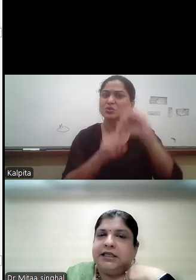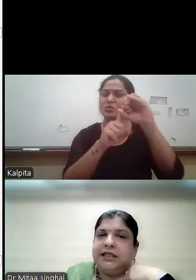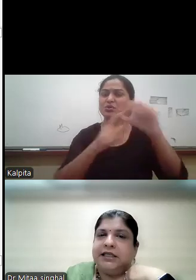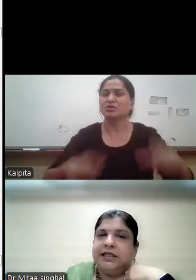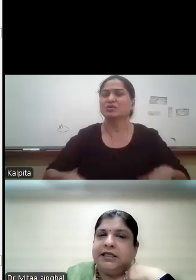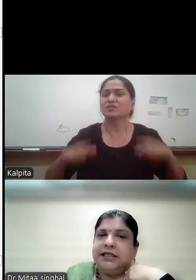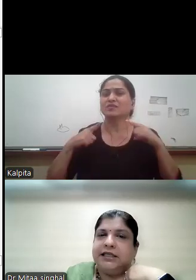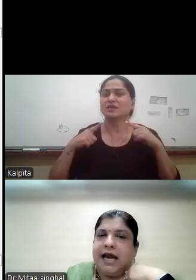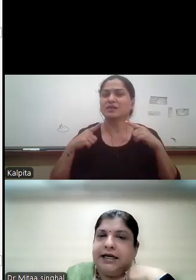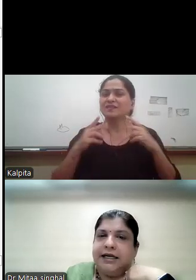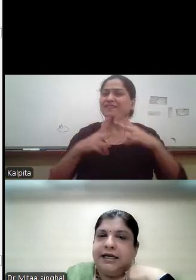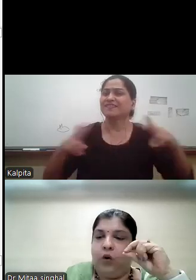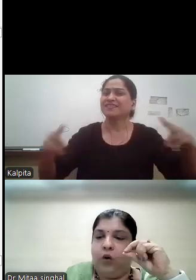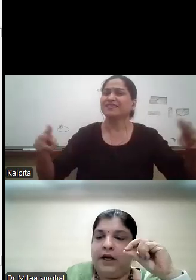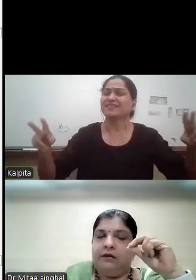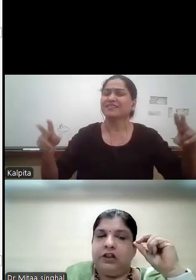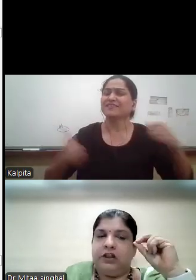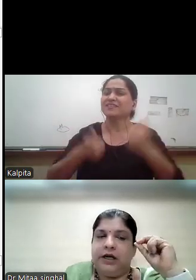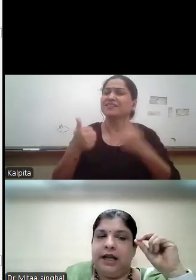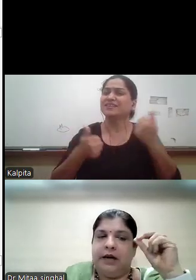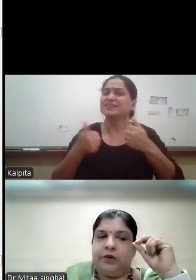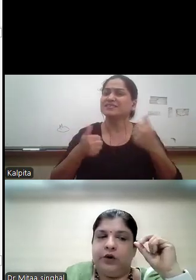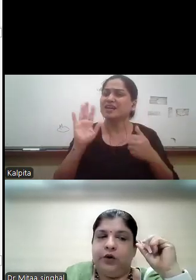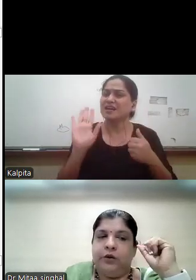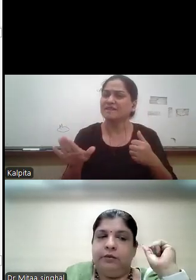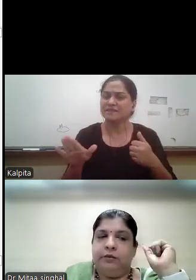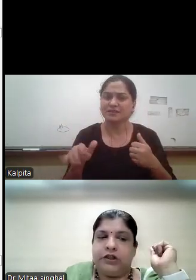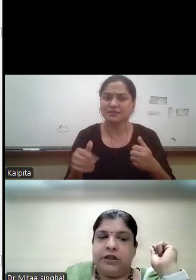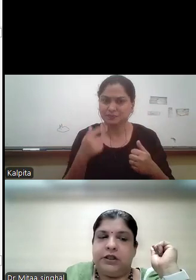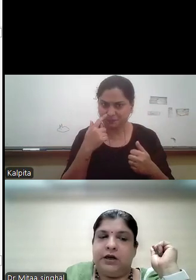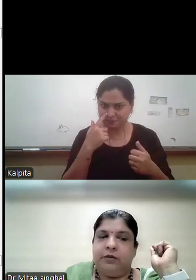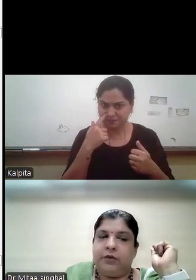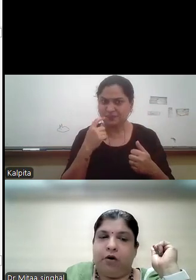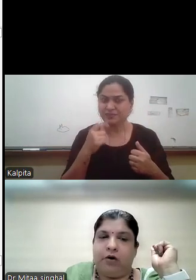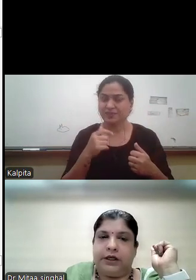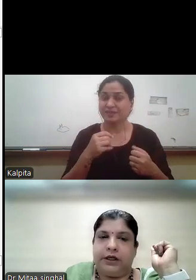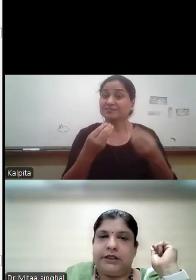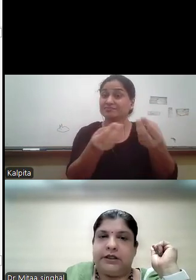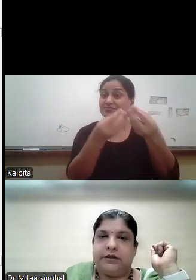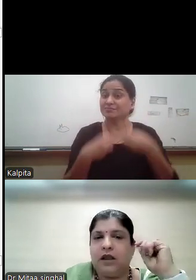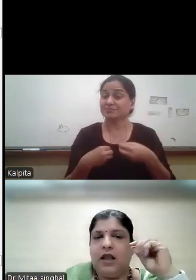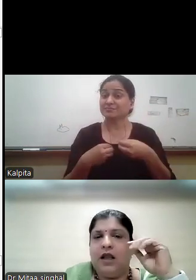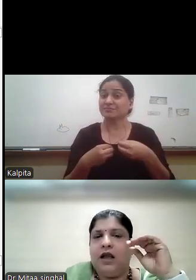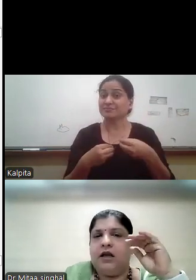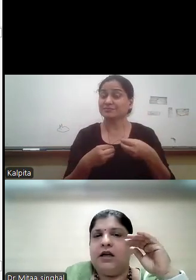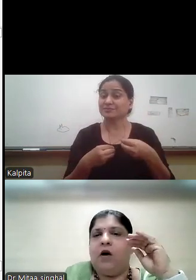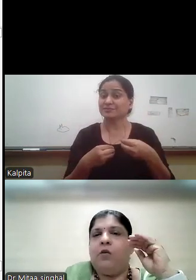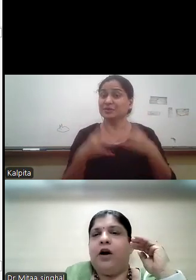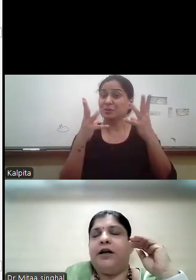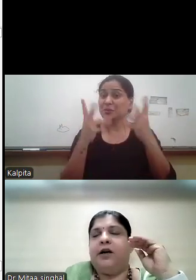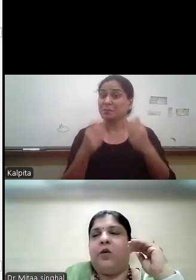are standardized scales will objectively give me a score which will help to measure their